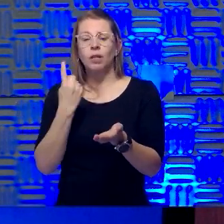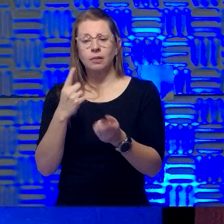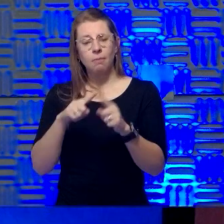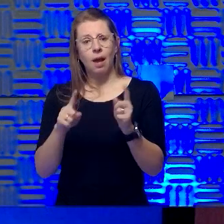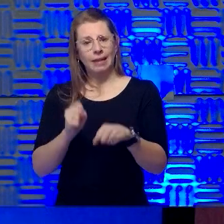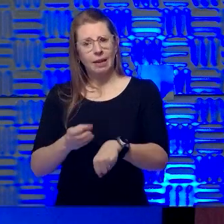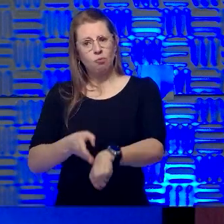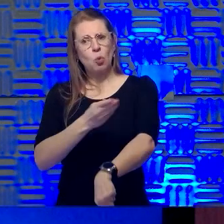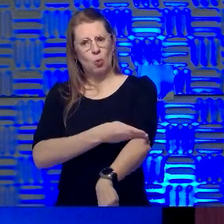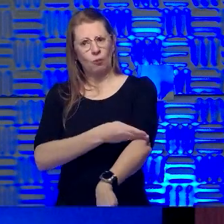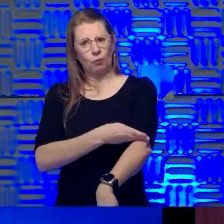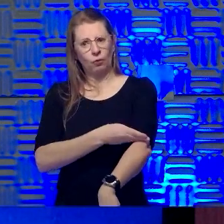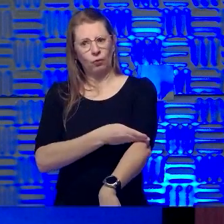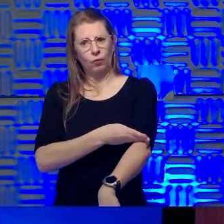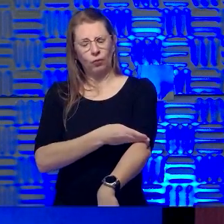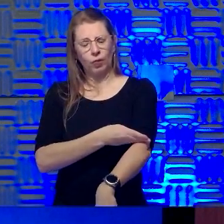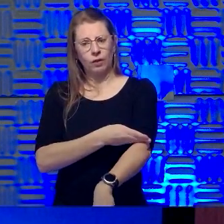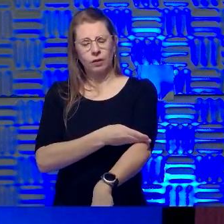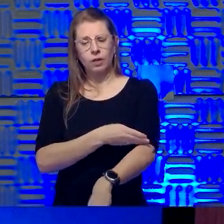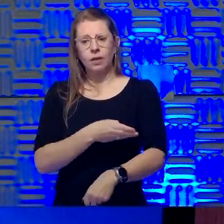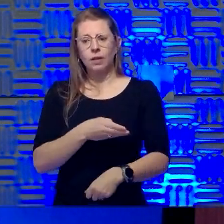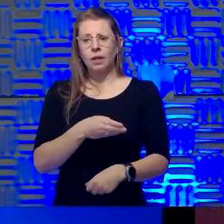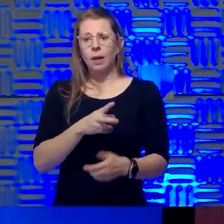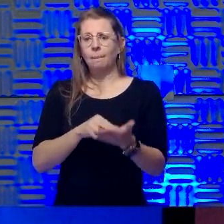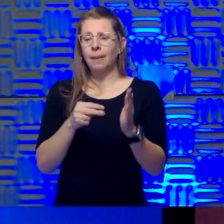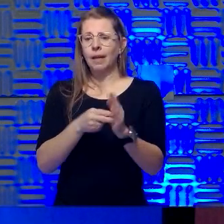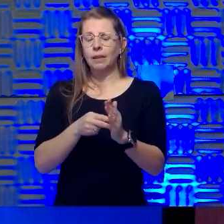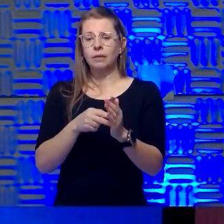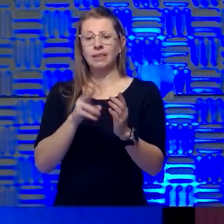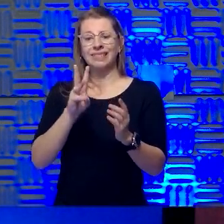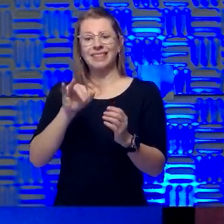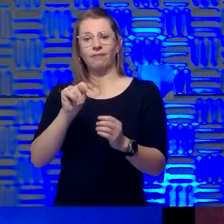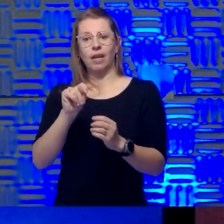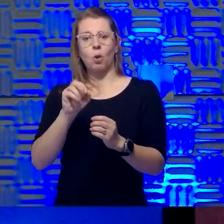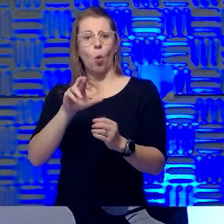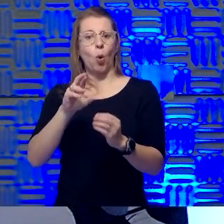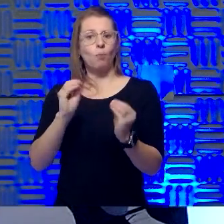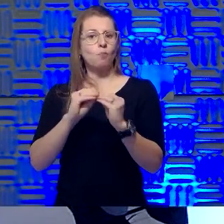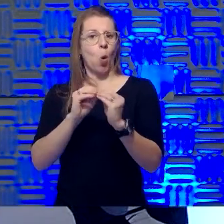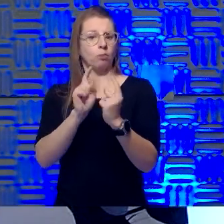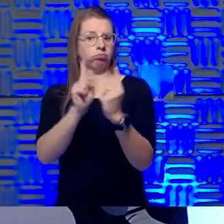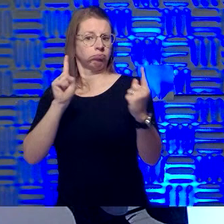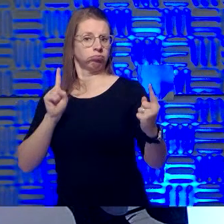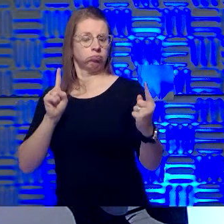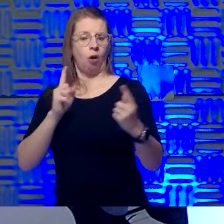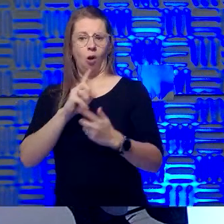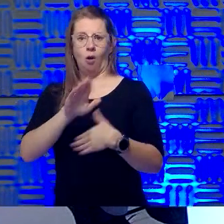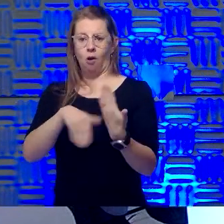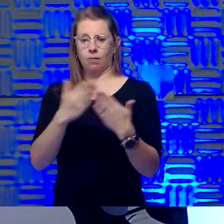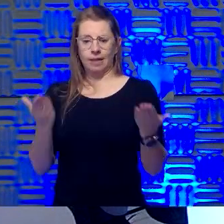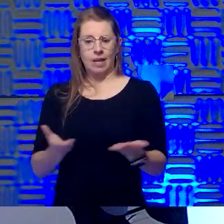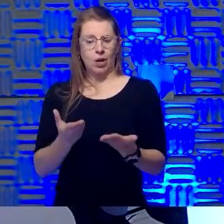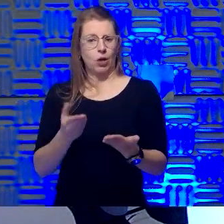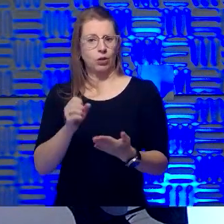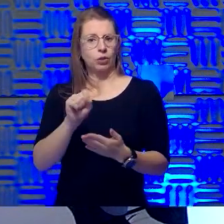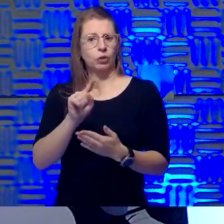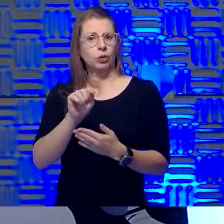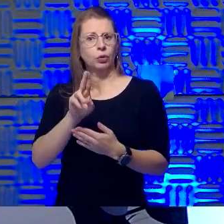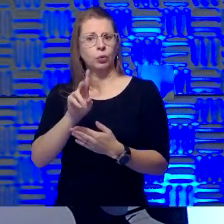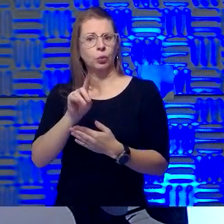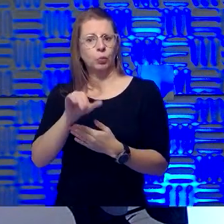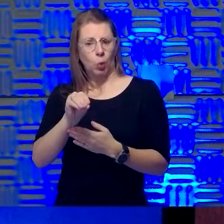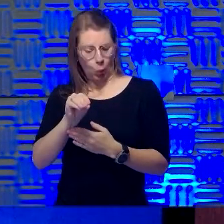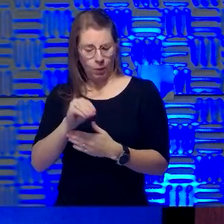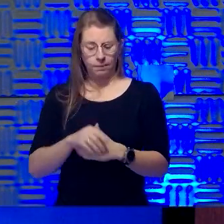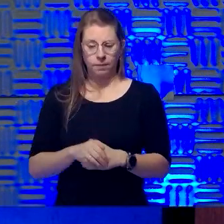the things we talk about. Stay 6 feet or more. Here we are, 6 feet or more, 6 feet or more, all of us here in the studio.